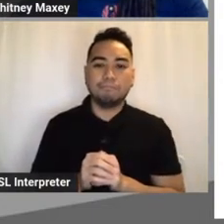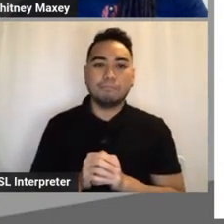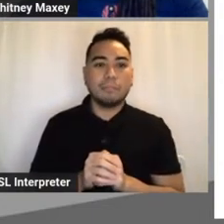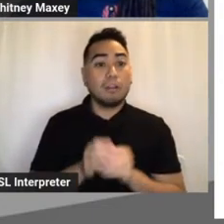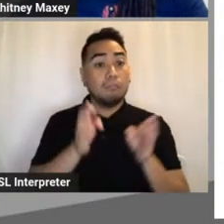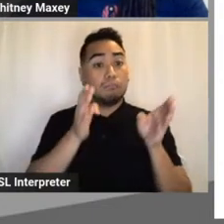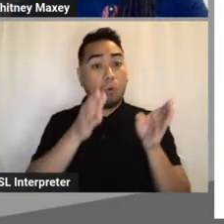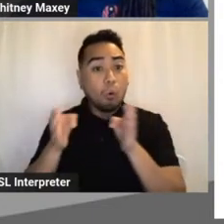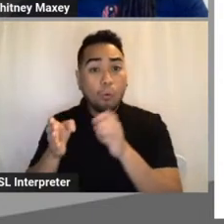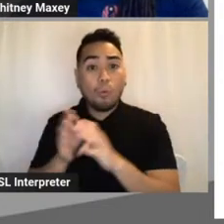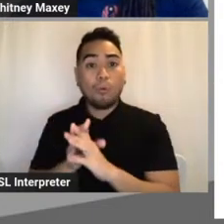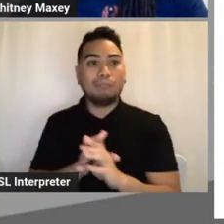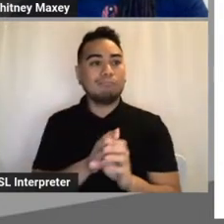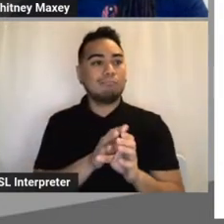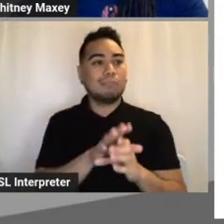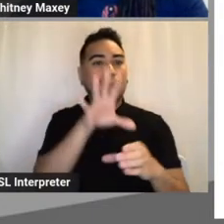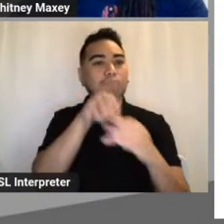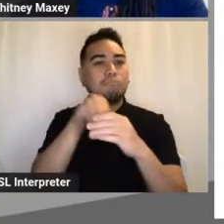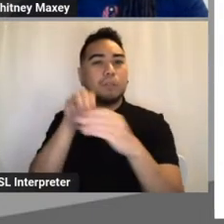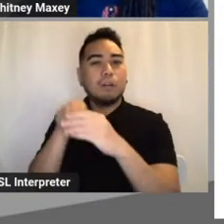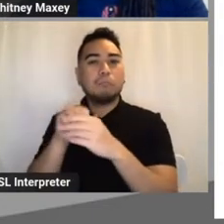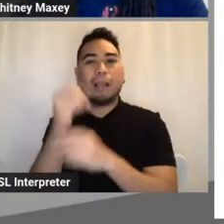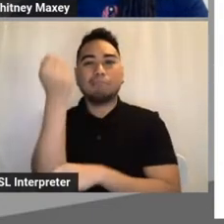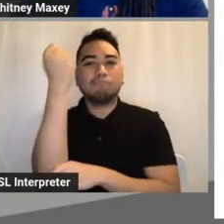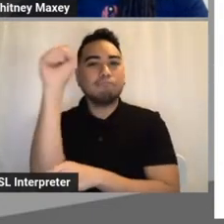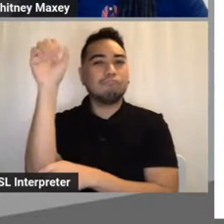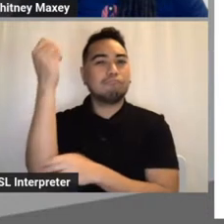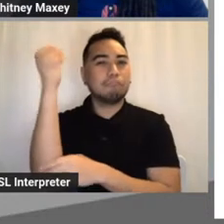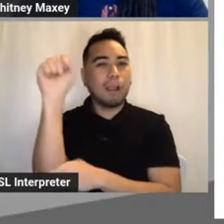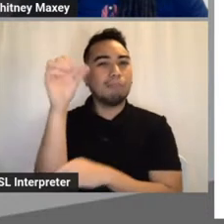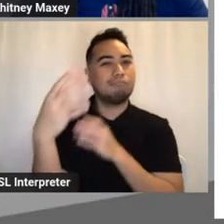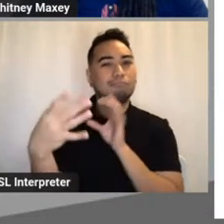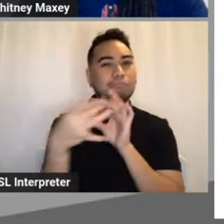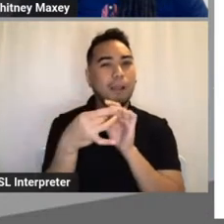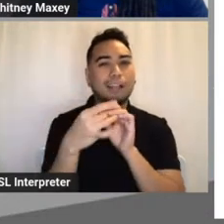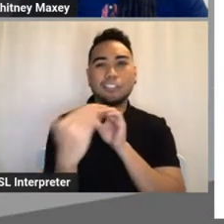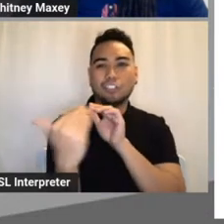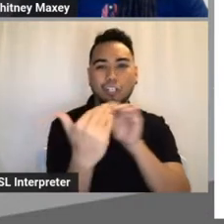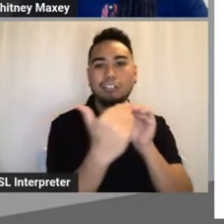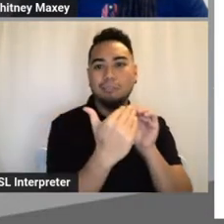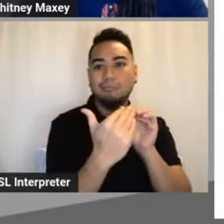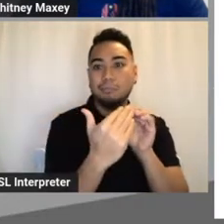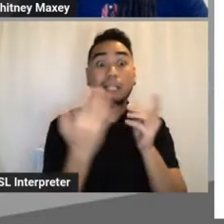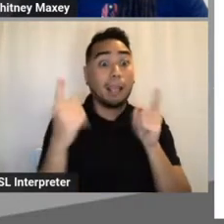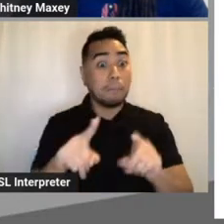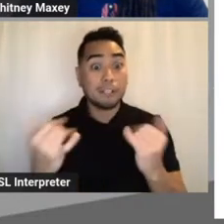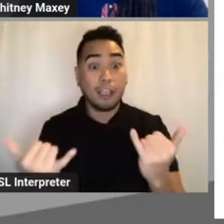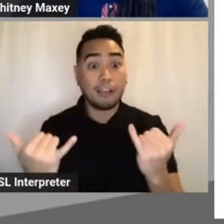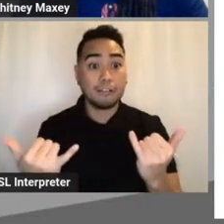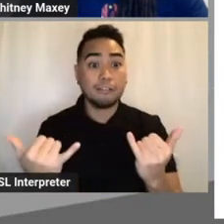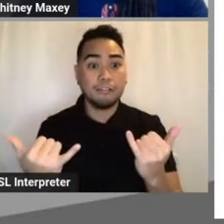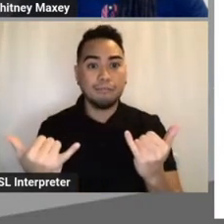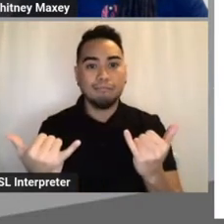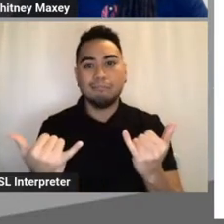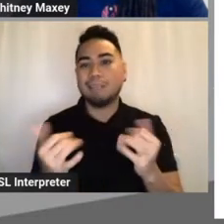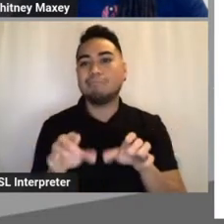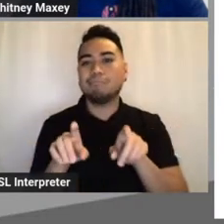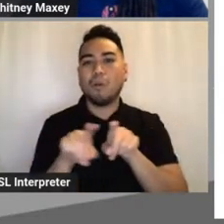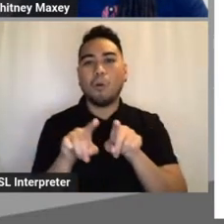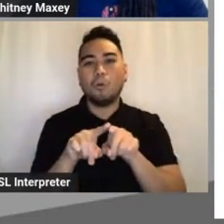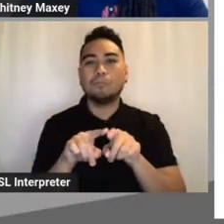and participating in mass demonstrations for justice, as so many of us are doing right now, and strengthening